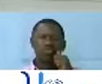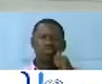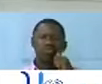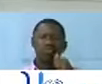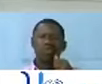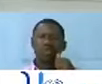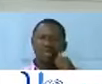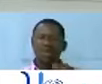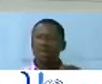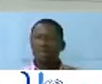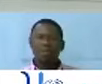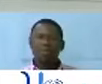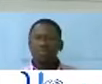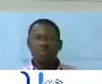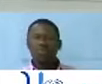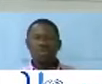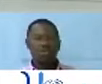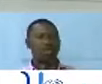I didn't get that one.